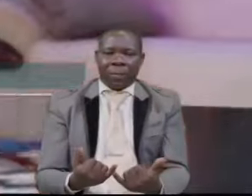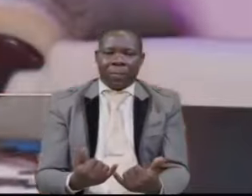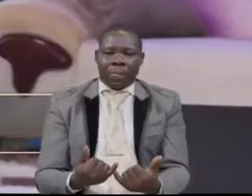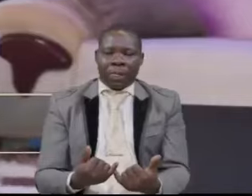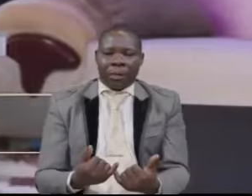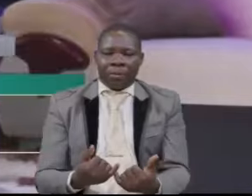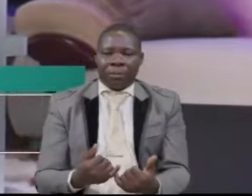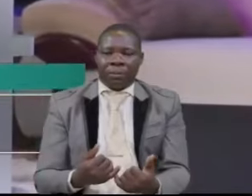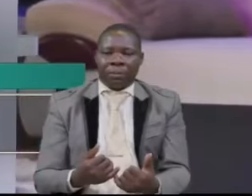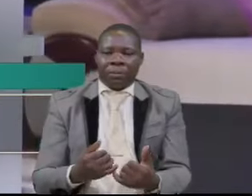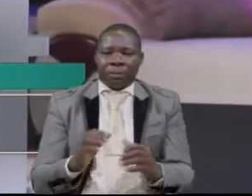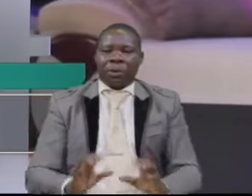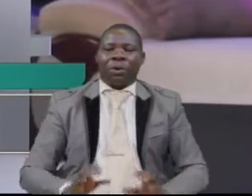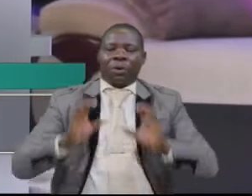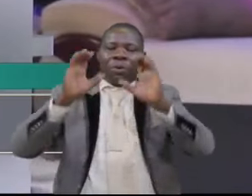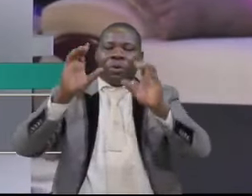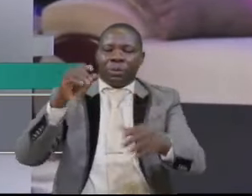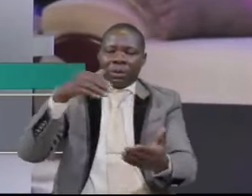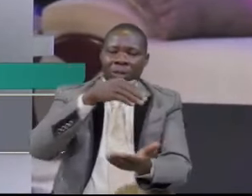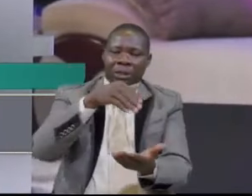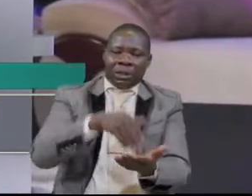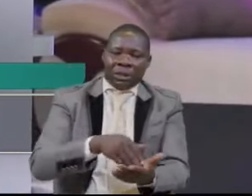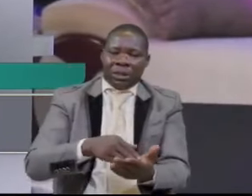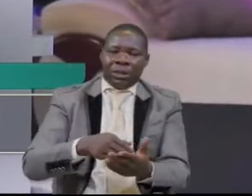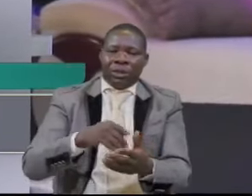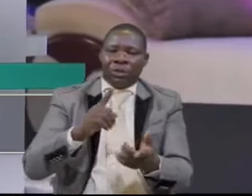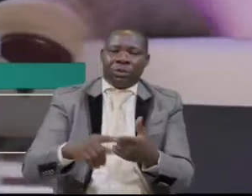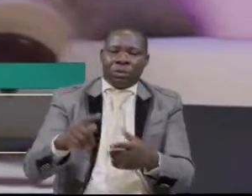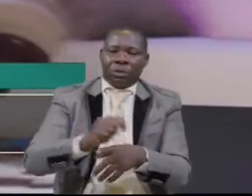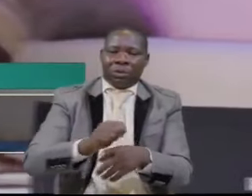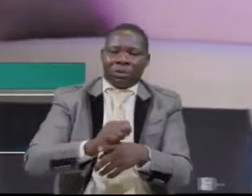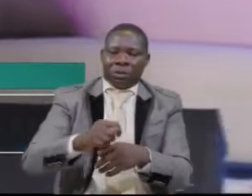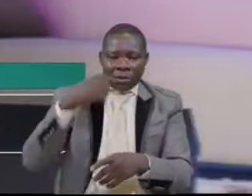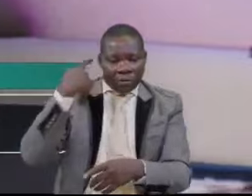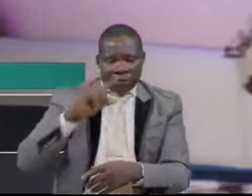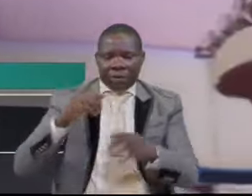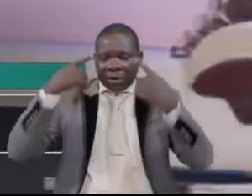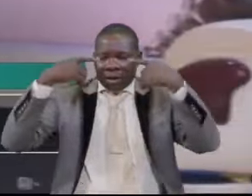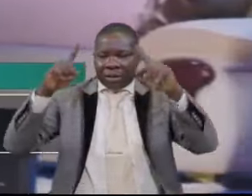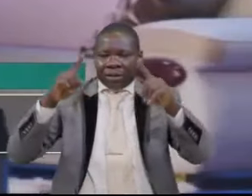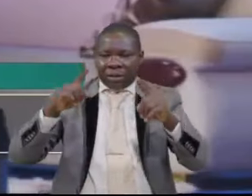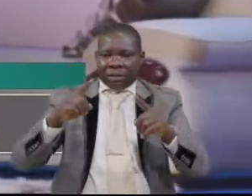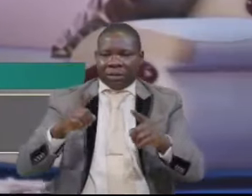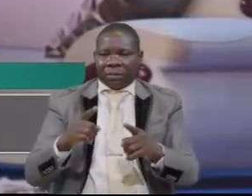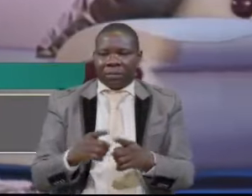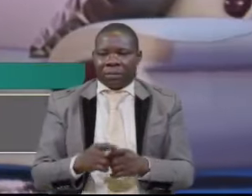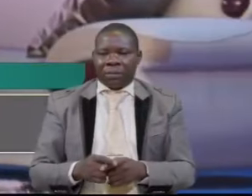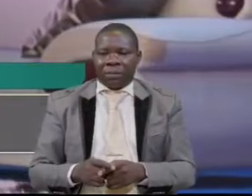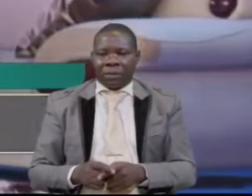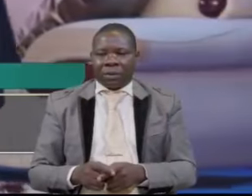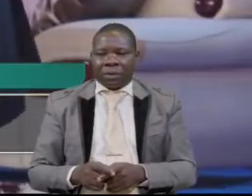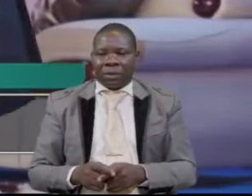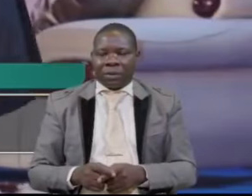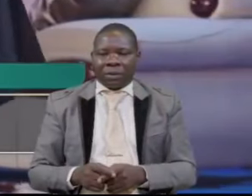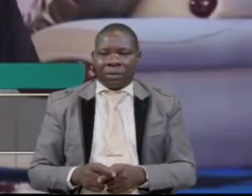training for excellence. Recommitment, that now, as we come to the conclusion of the message, you look at